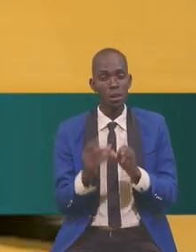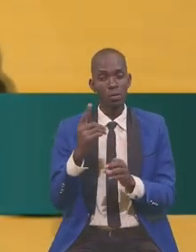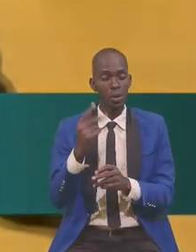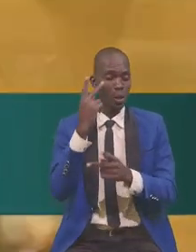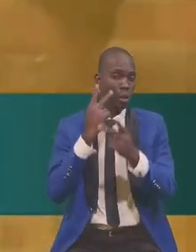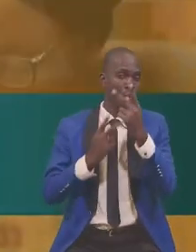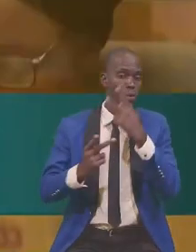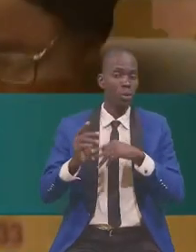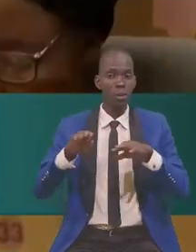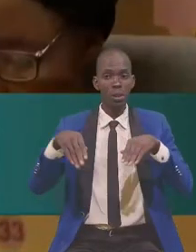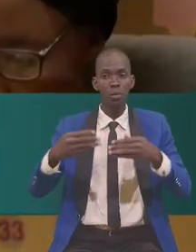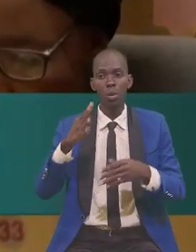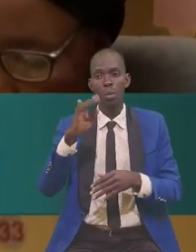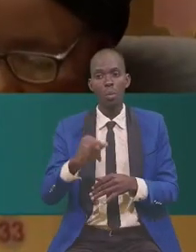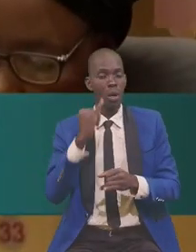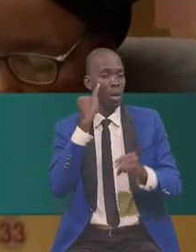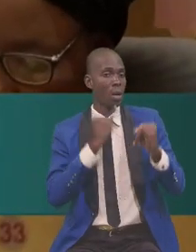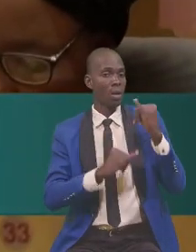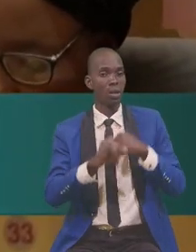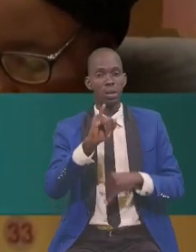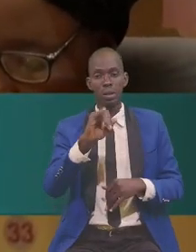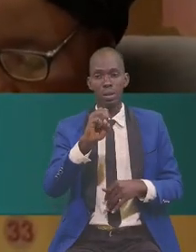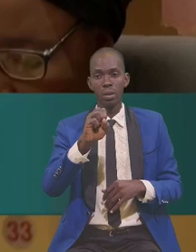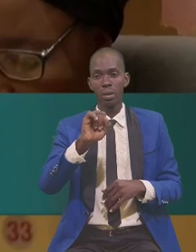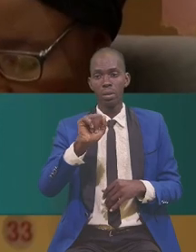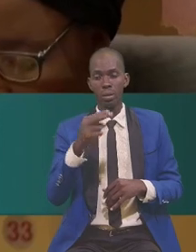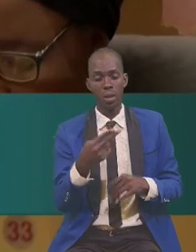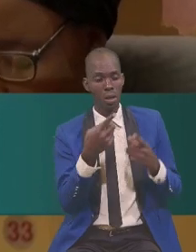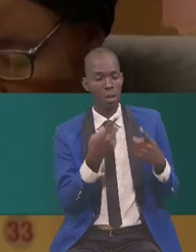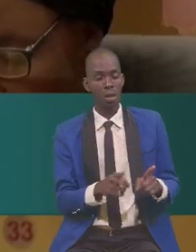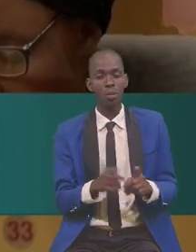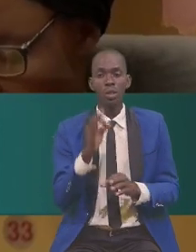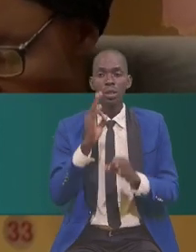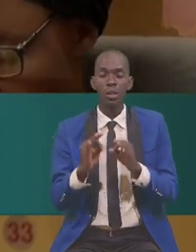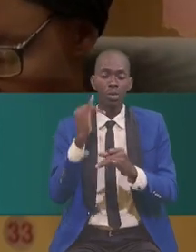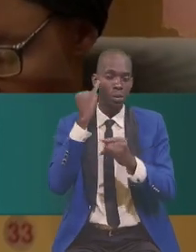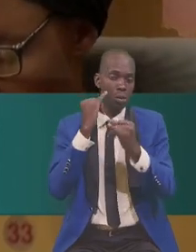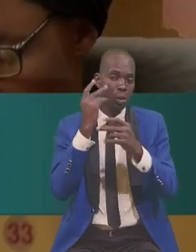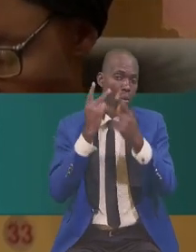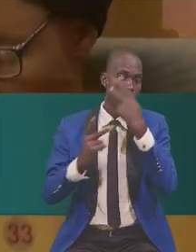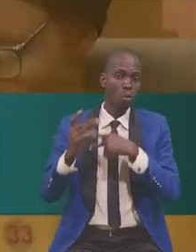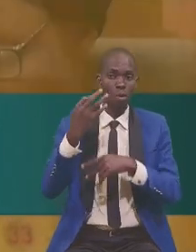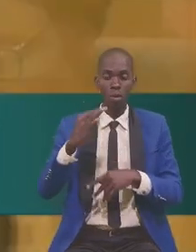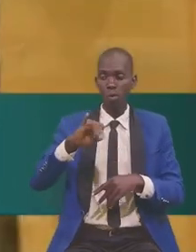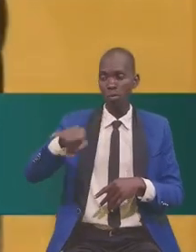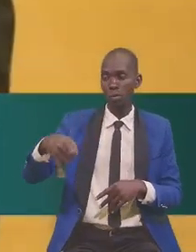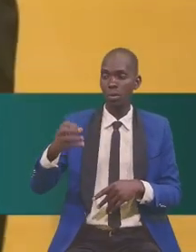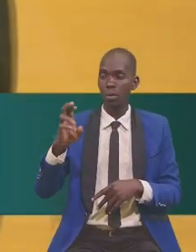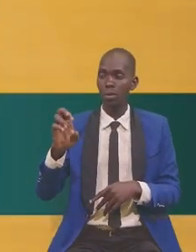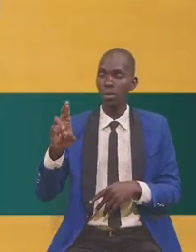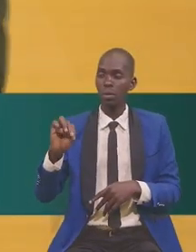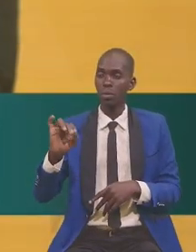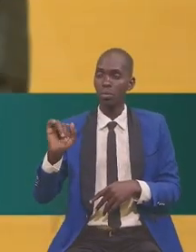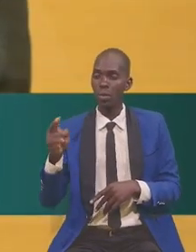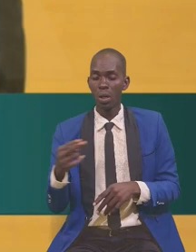by Isaiah was fulfilled, if the prophecy given by Jeremiah, Ezekiel, if those promises